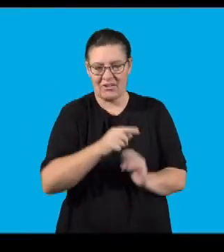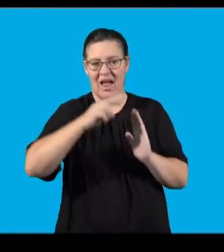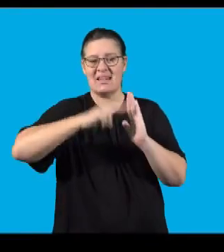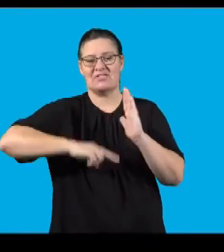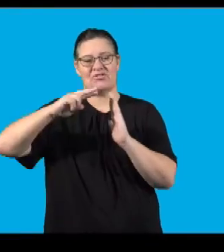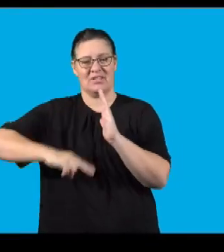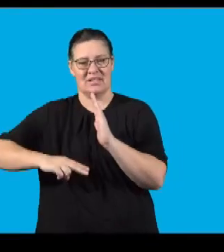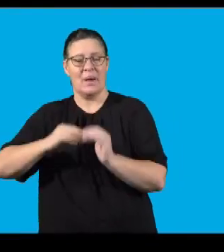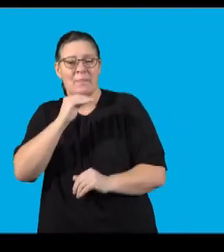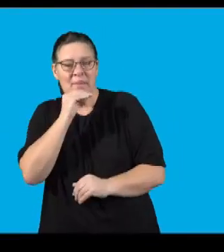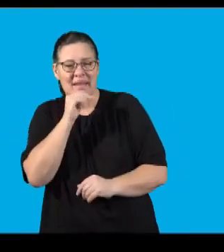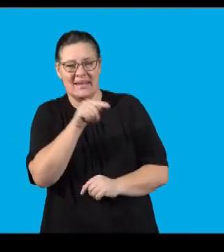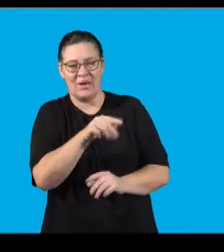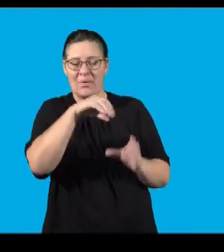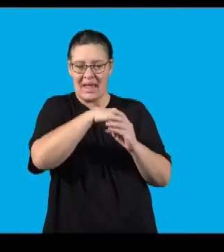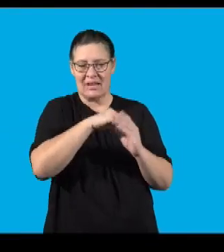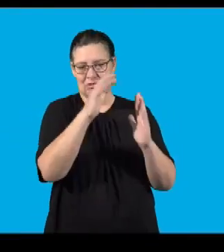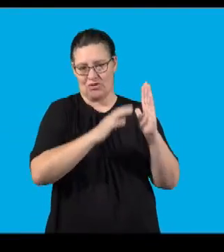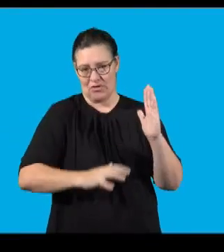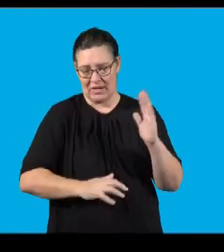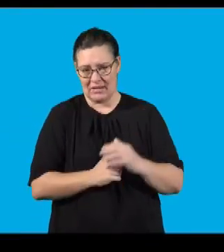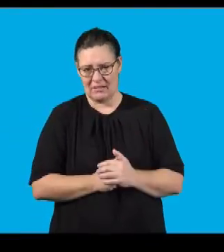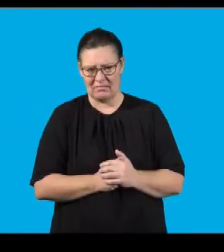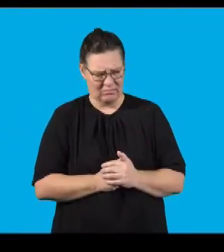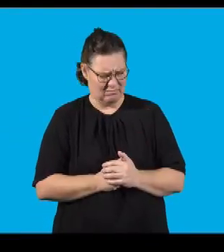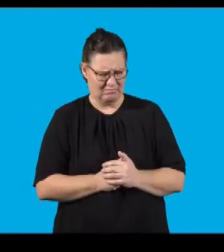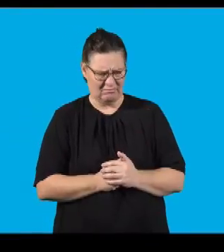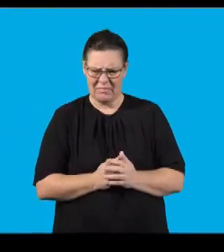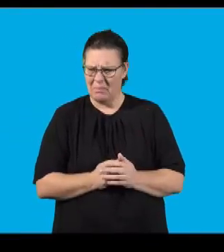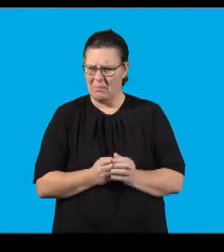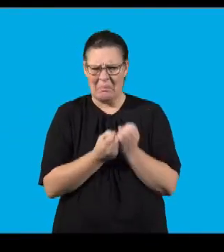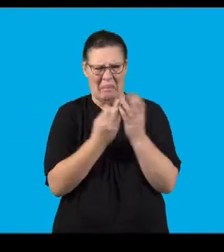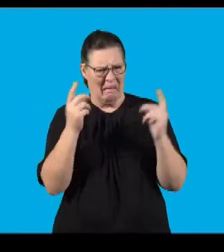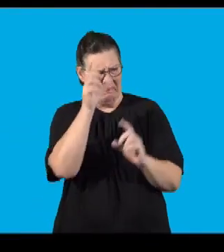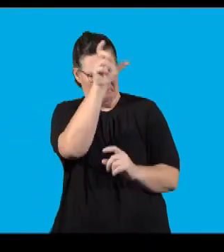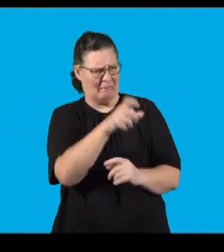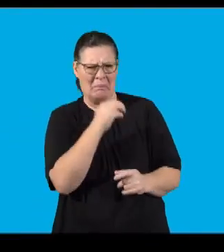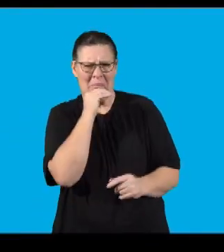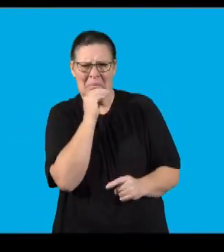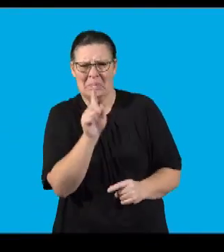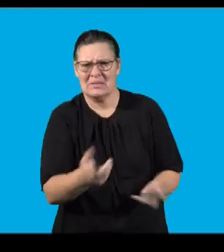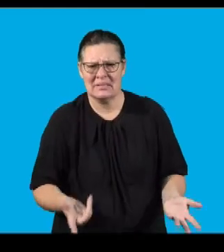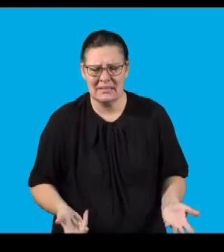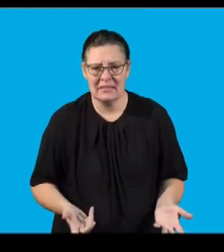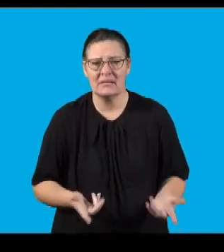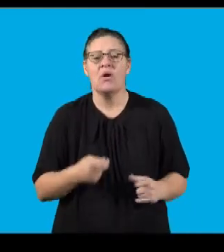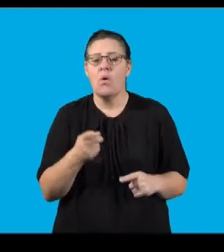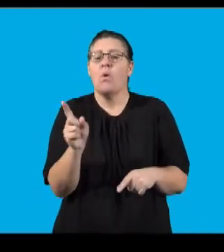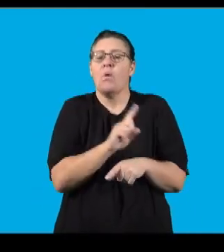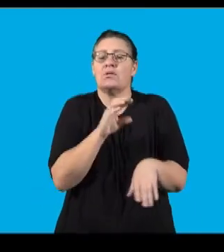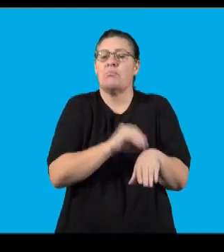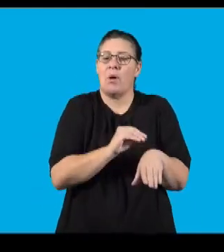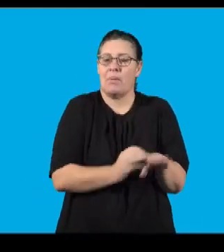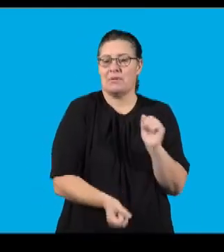deeper appreciation of the literary meaning in text. Now, I know that sounds like a mouthful, but let's break this down.